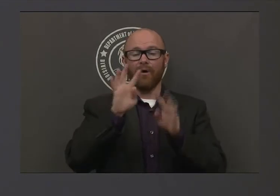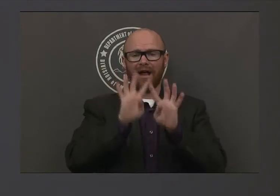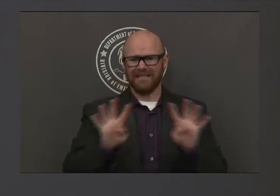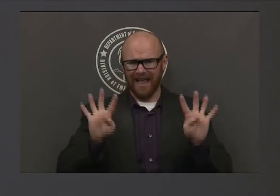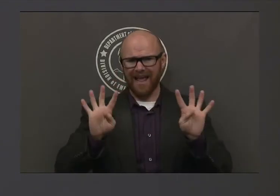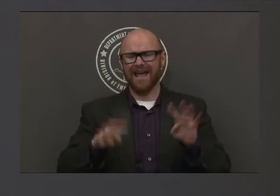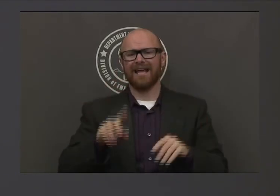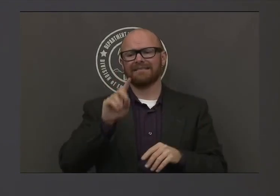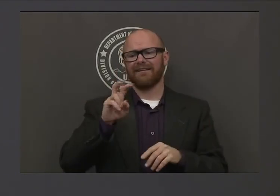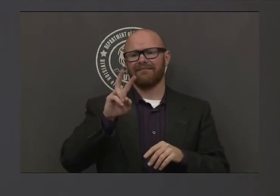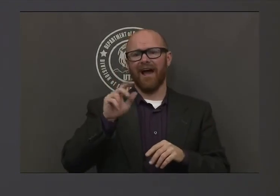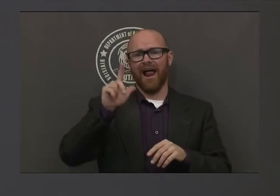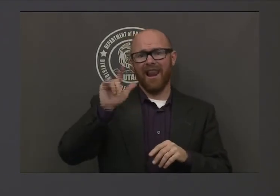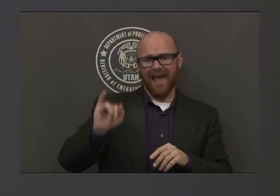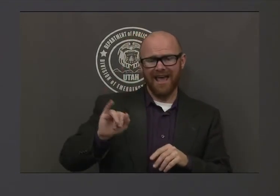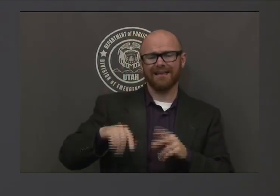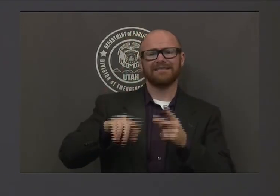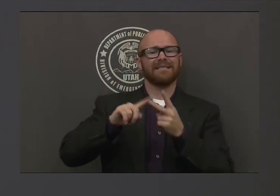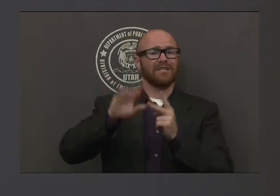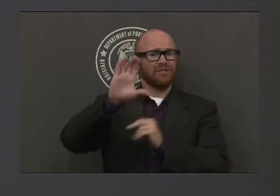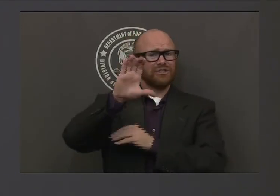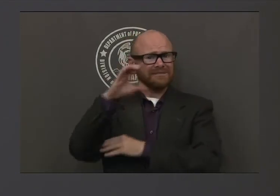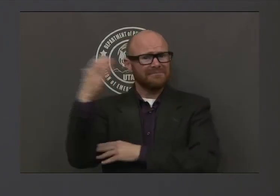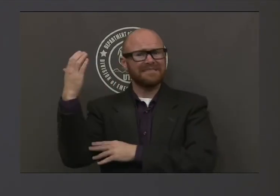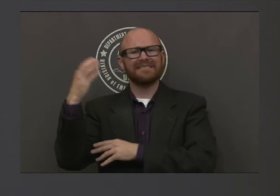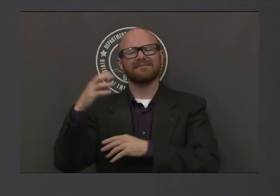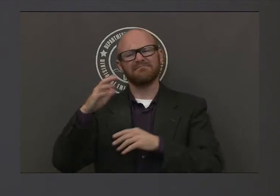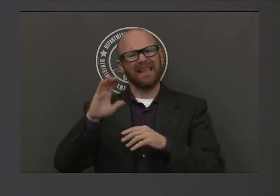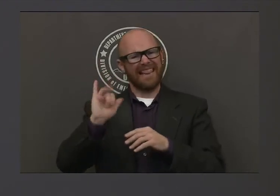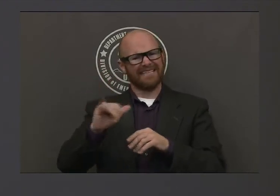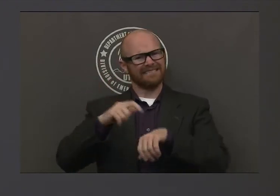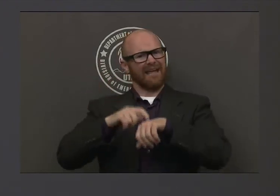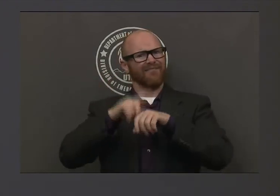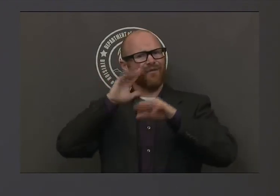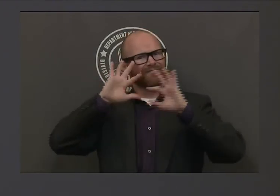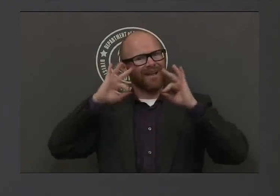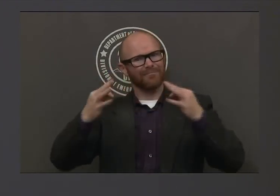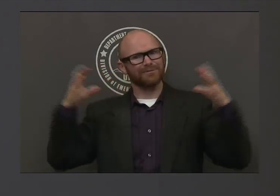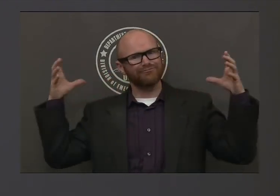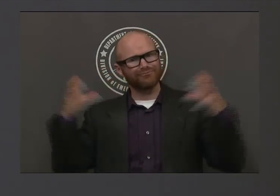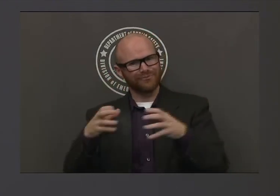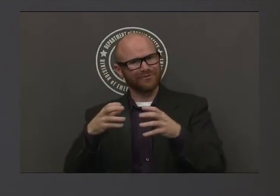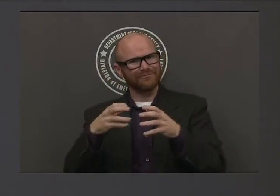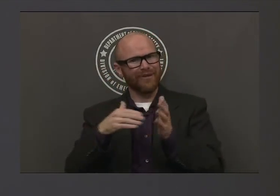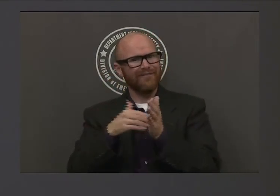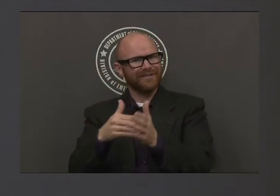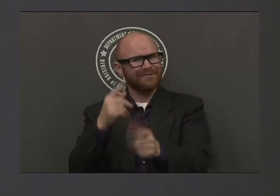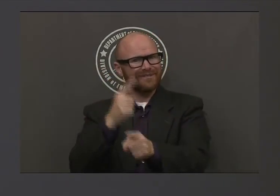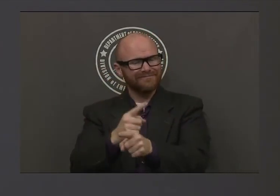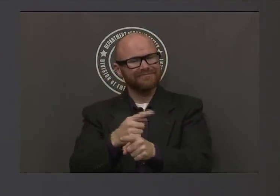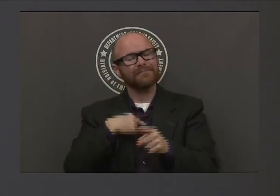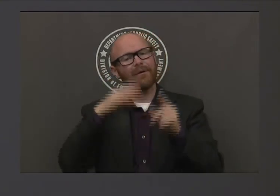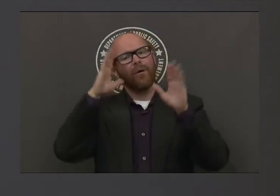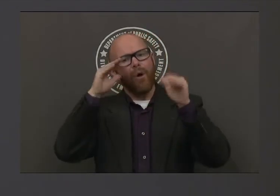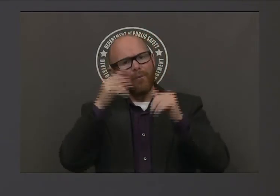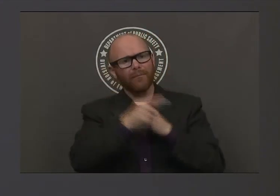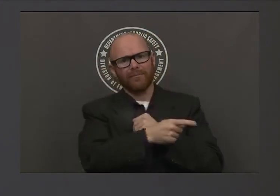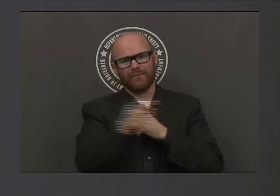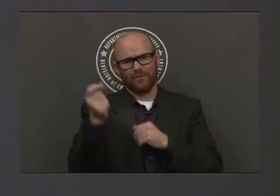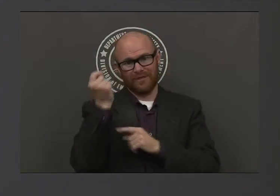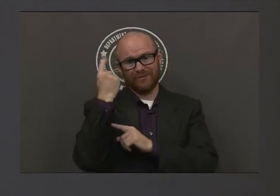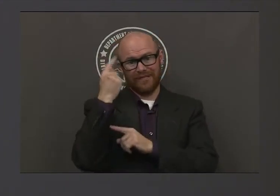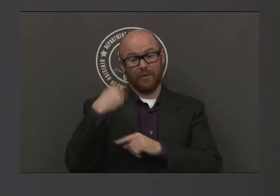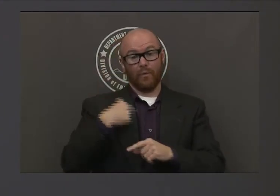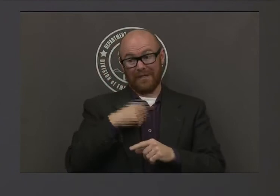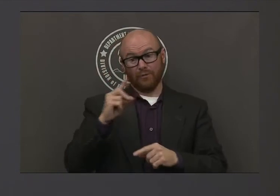time to actually share our thoughts with each other. I hope it's not lost on us that we live in a